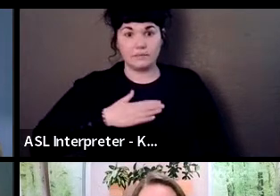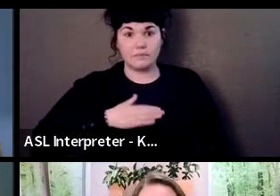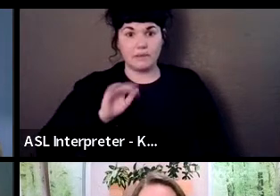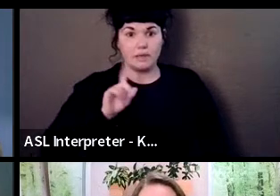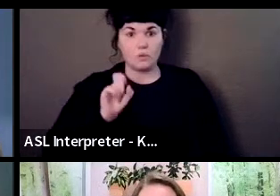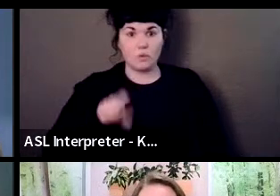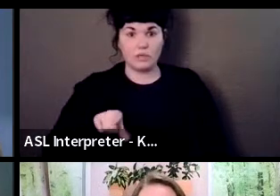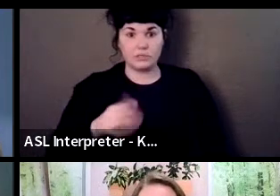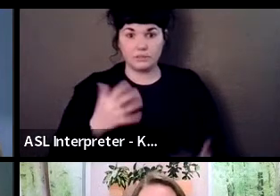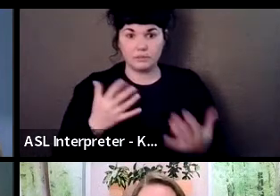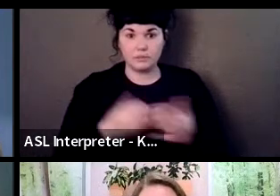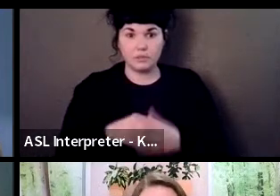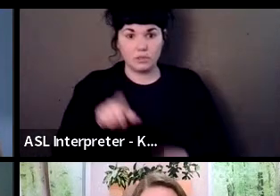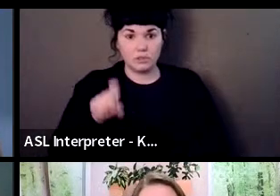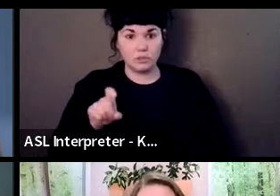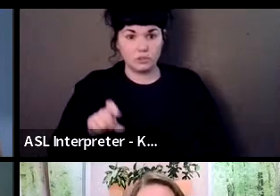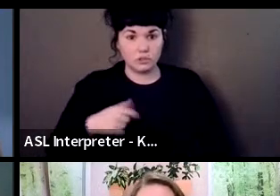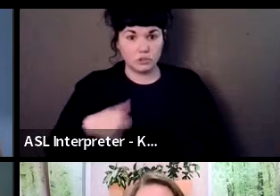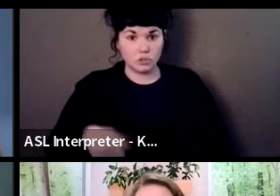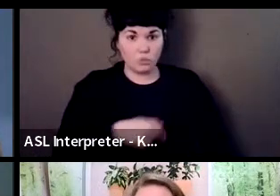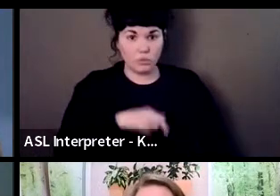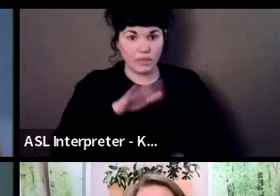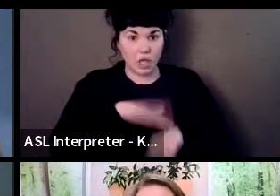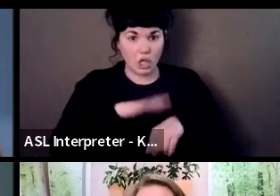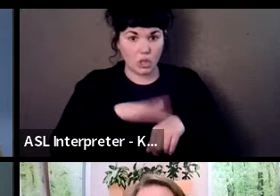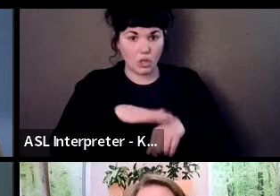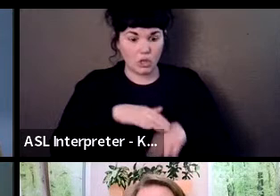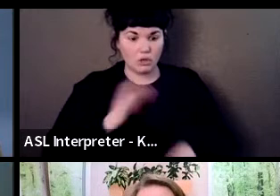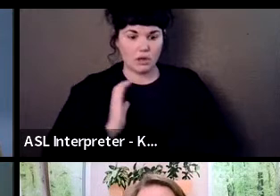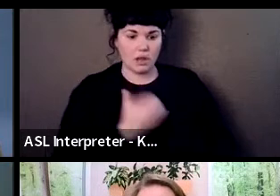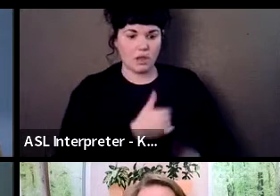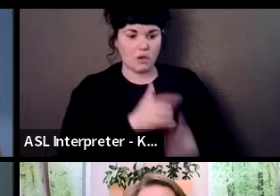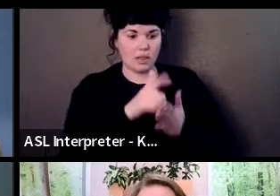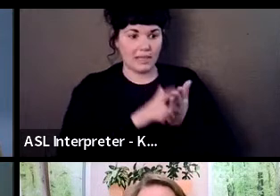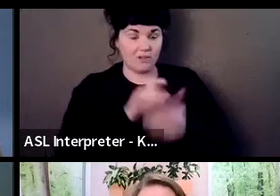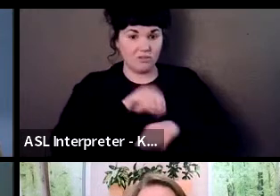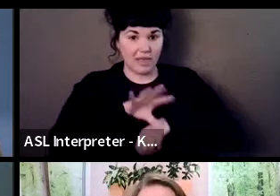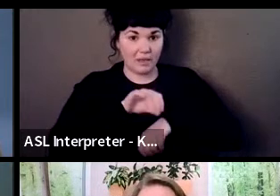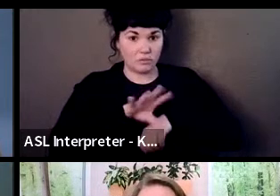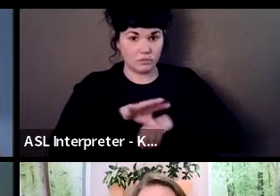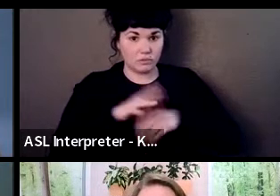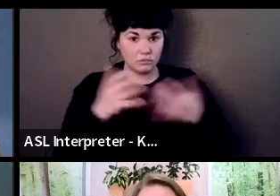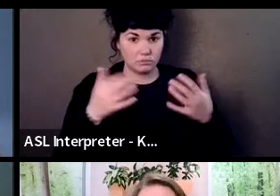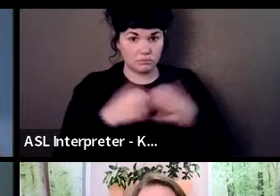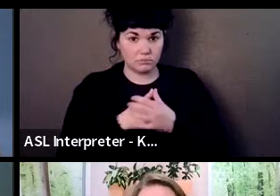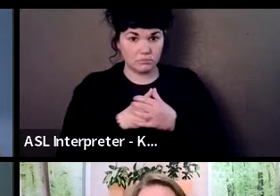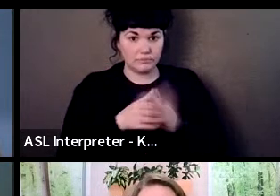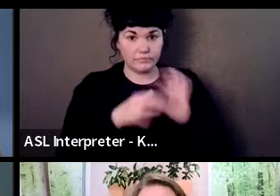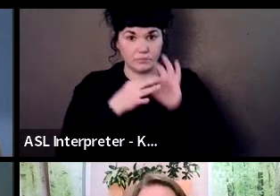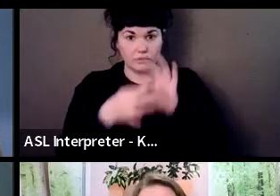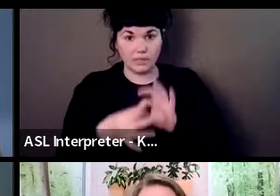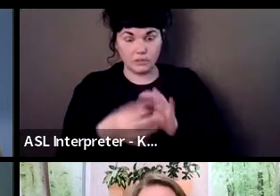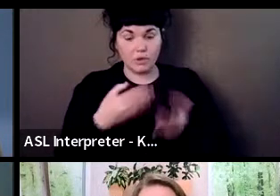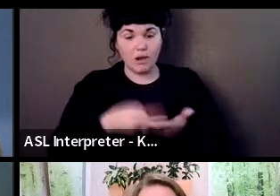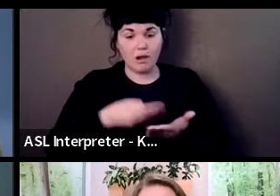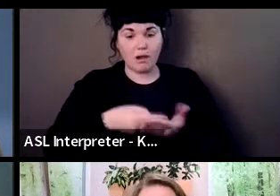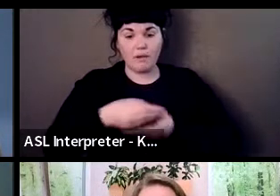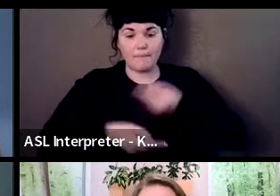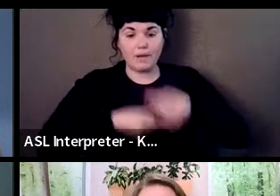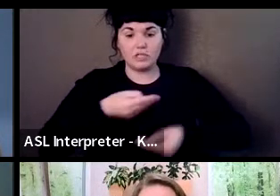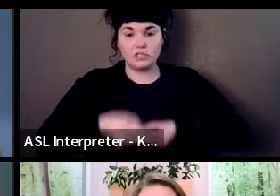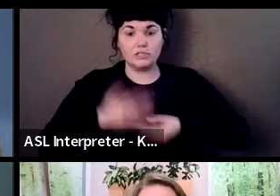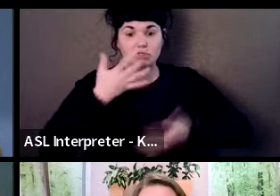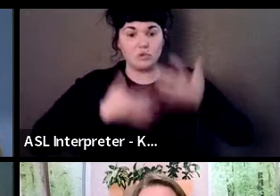for example, should we alert our legal counsel with regards to, you know, our budget shortfall, so they're aware, you